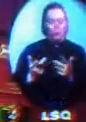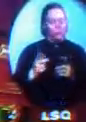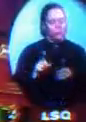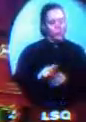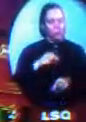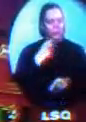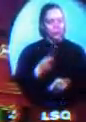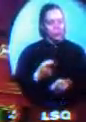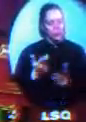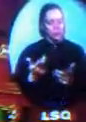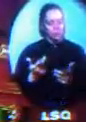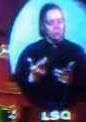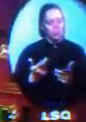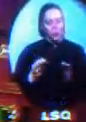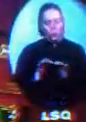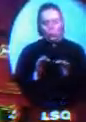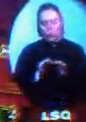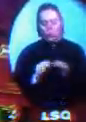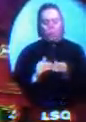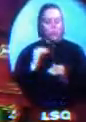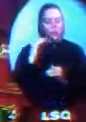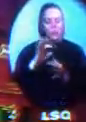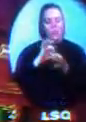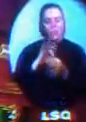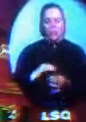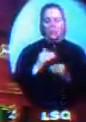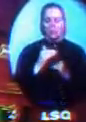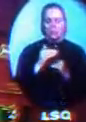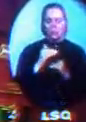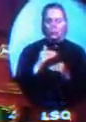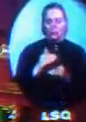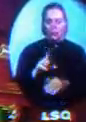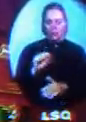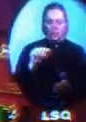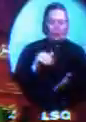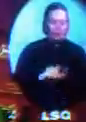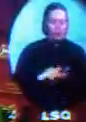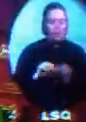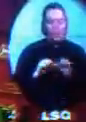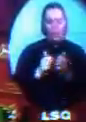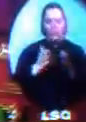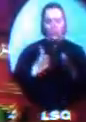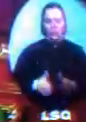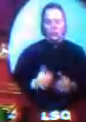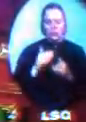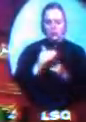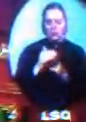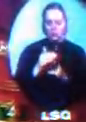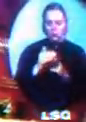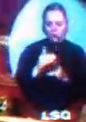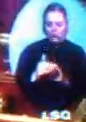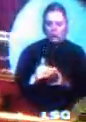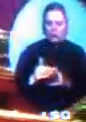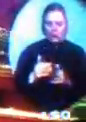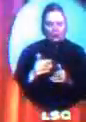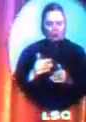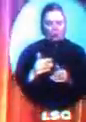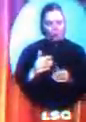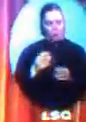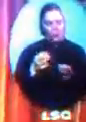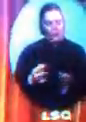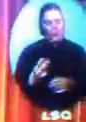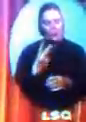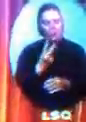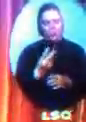summit were security-related. Approximately 20,000 security personnel were tasked with safeguarding both summits. Honourable member